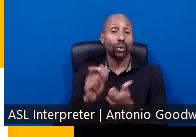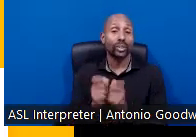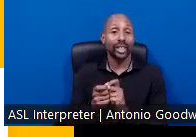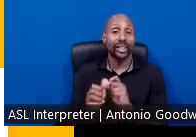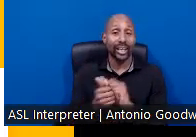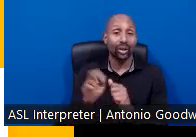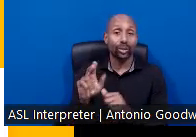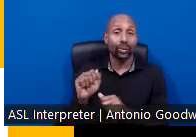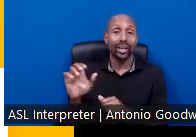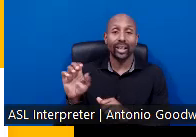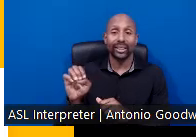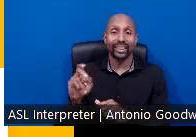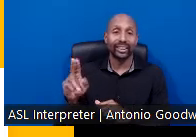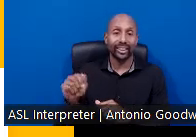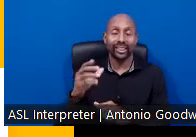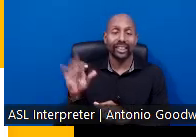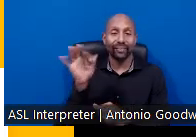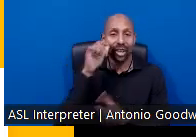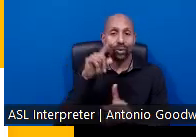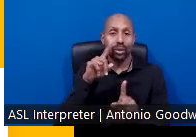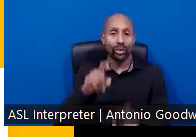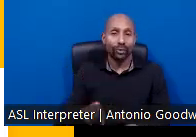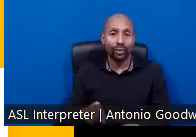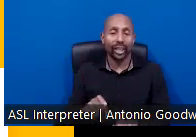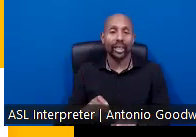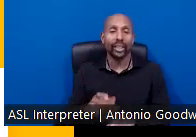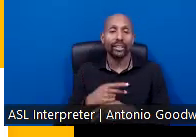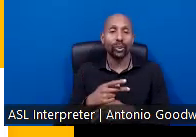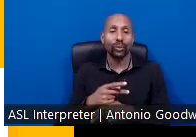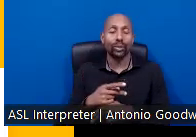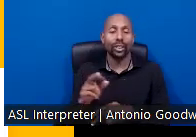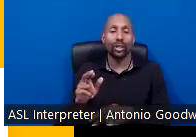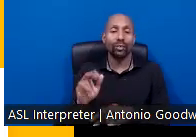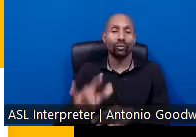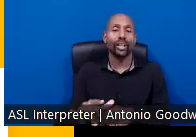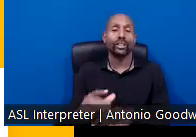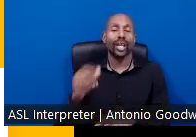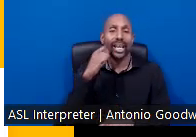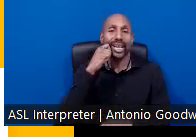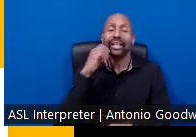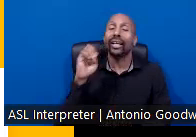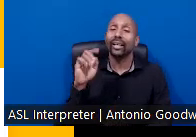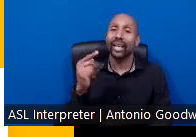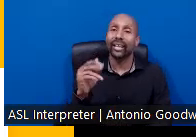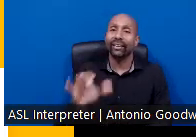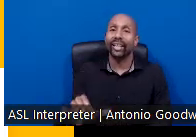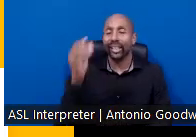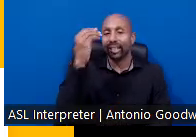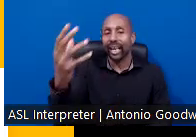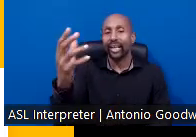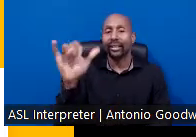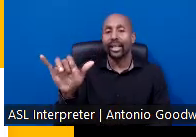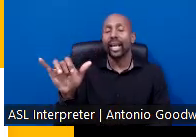kind of change how the US Census and federal surveys produce racial and ethnic data that is used